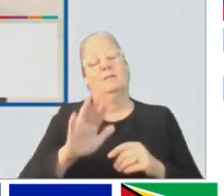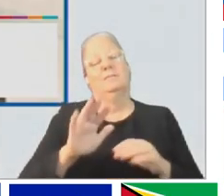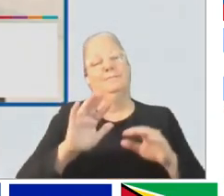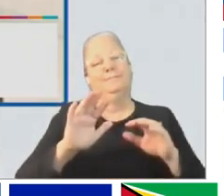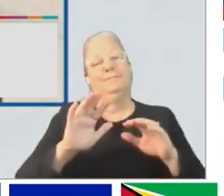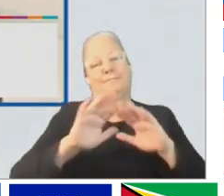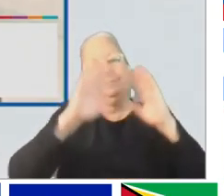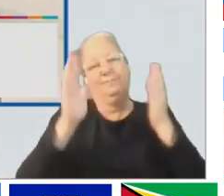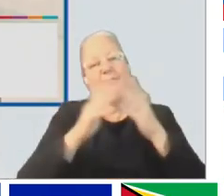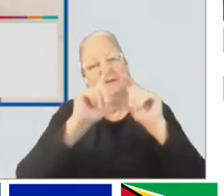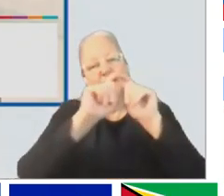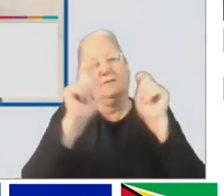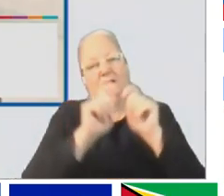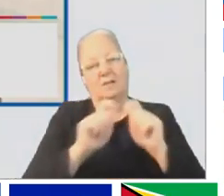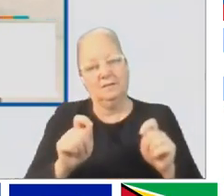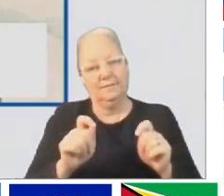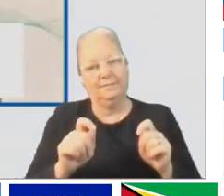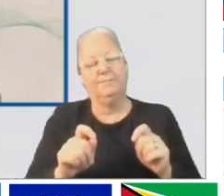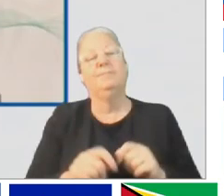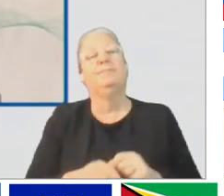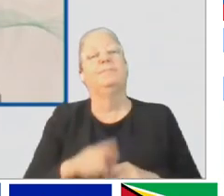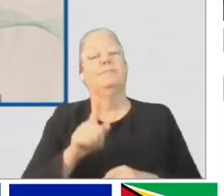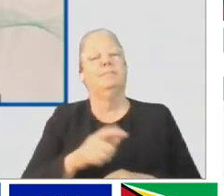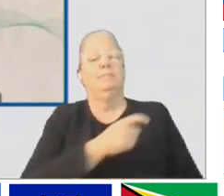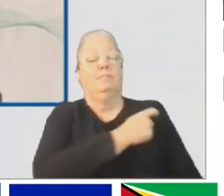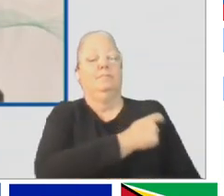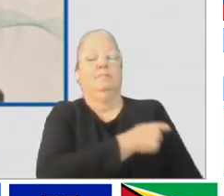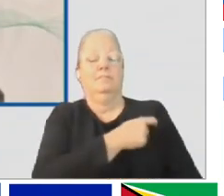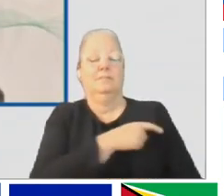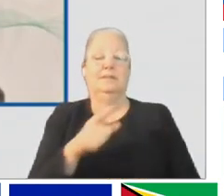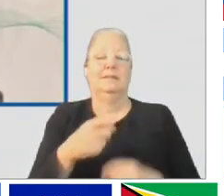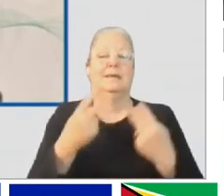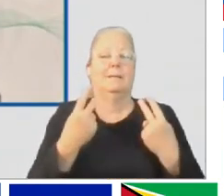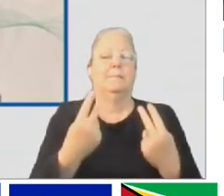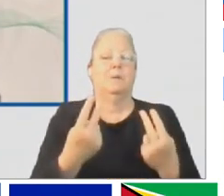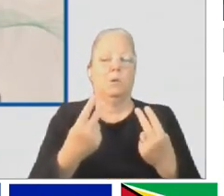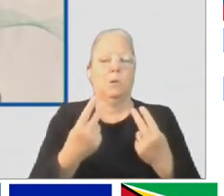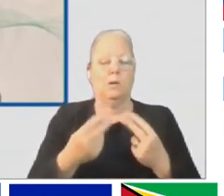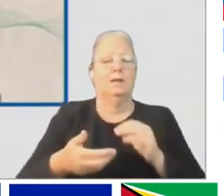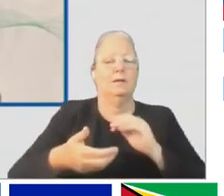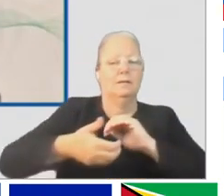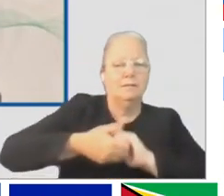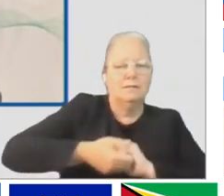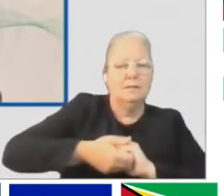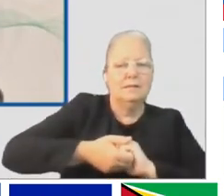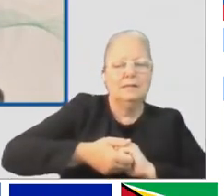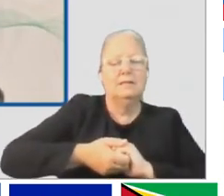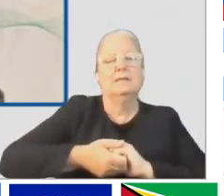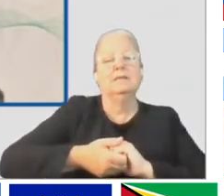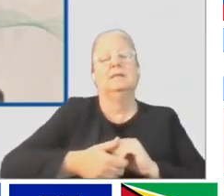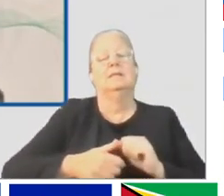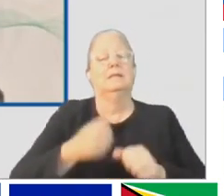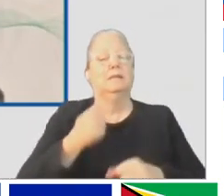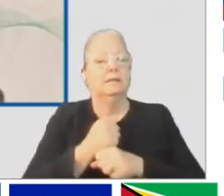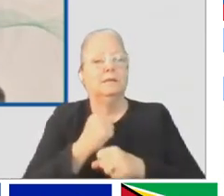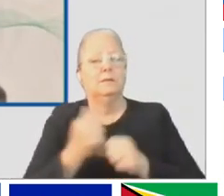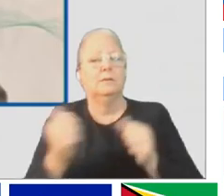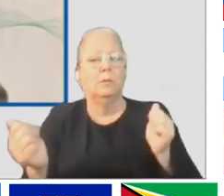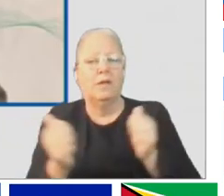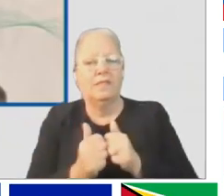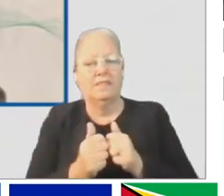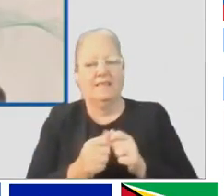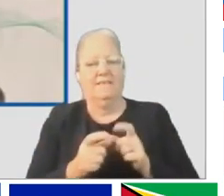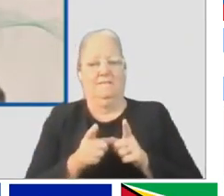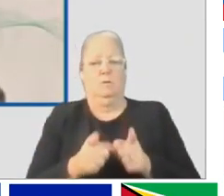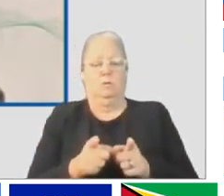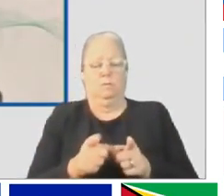very important partner of the SEDIMA coordinating unit and indeed the SEDIMA system. And in terms